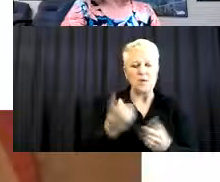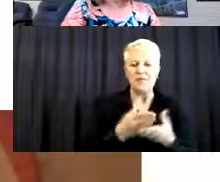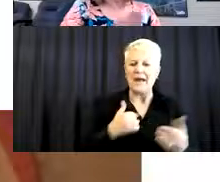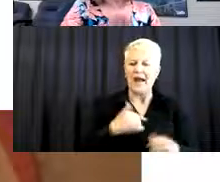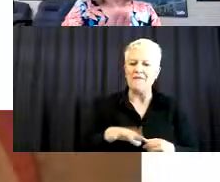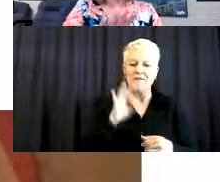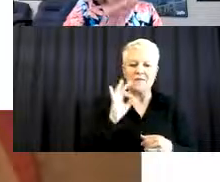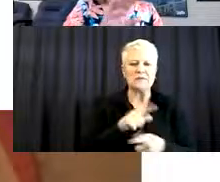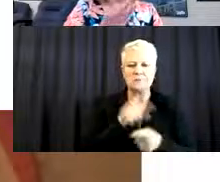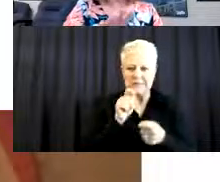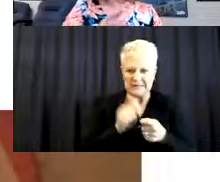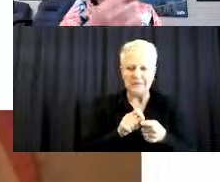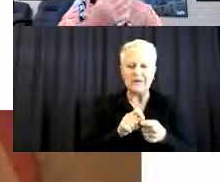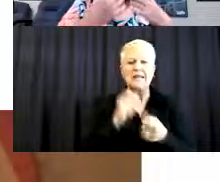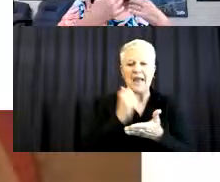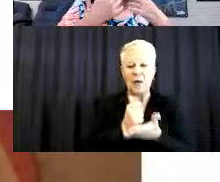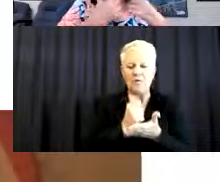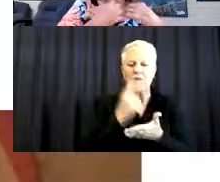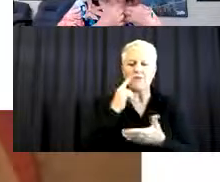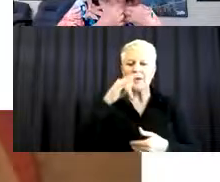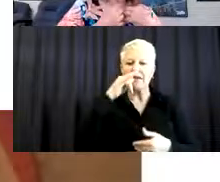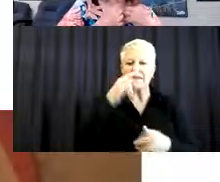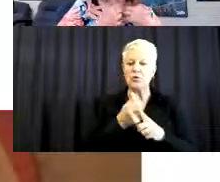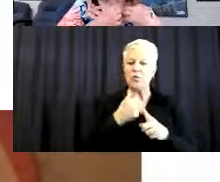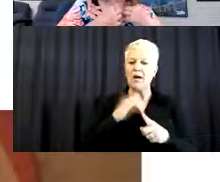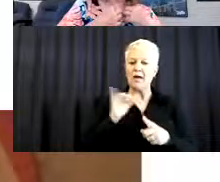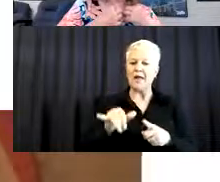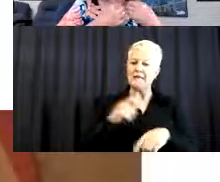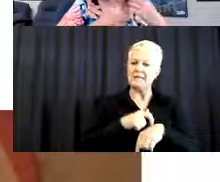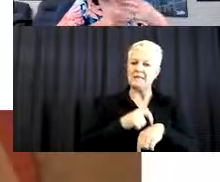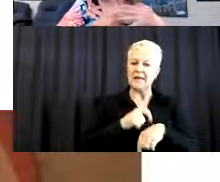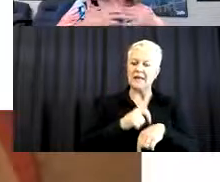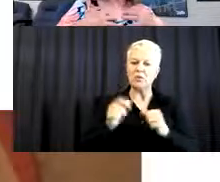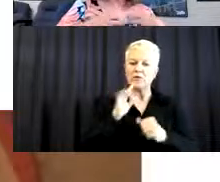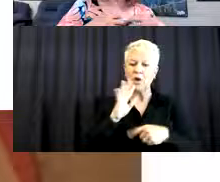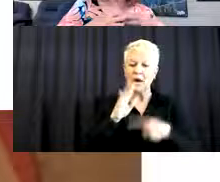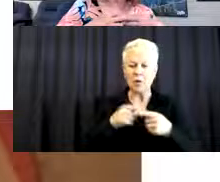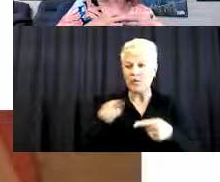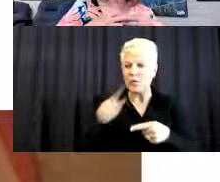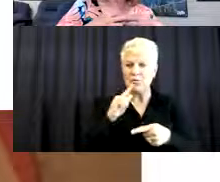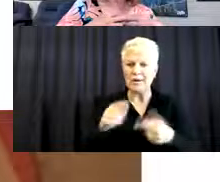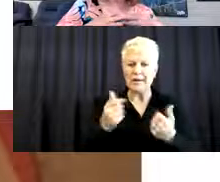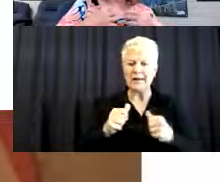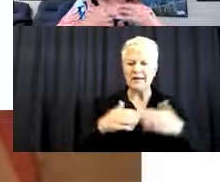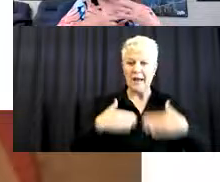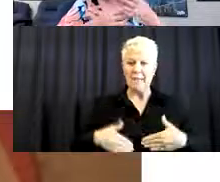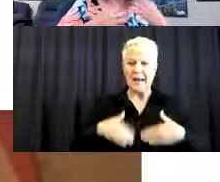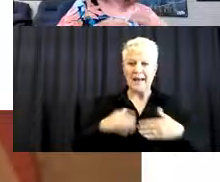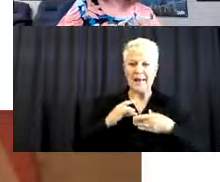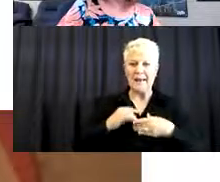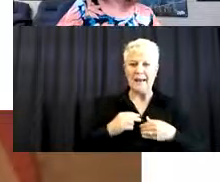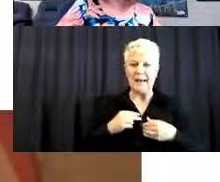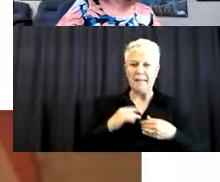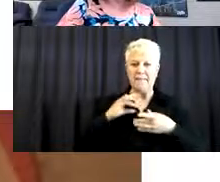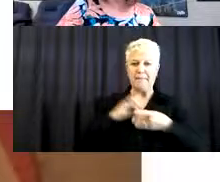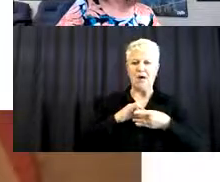found particularly helpful for kids who are at that stage that we talked about, that they really are kind of body bound and they are